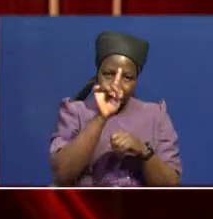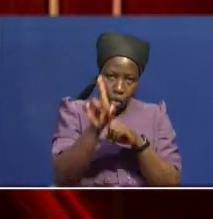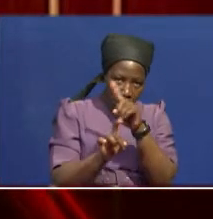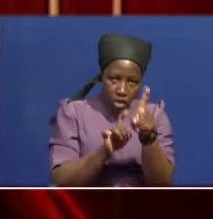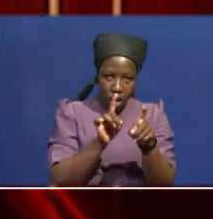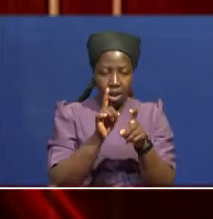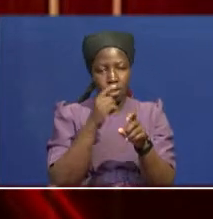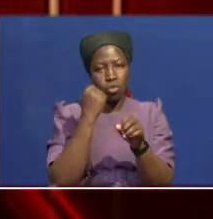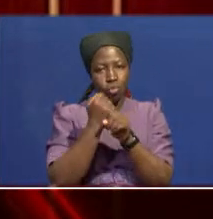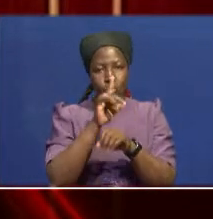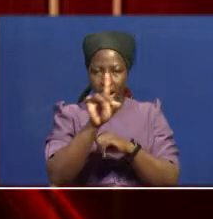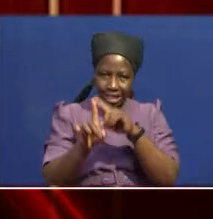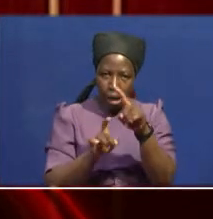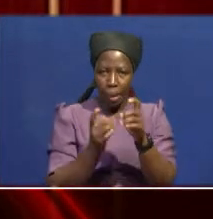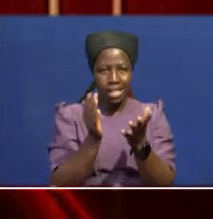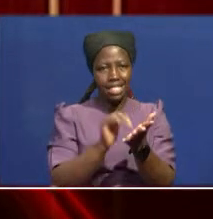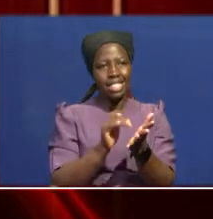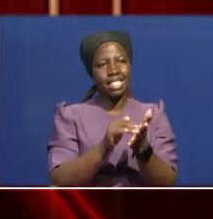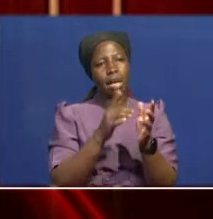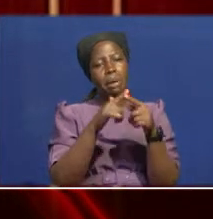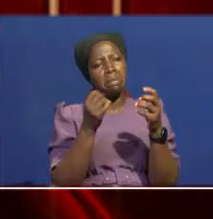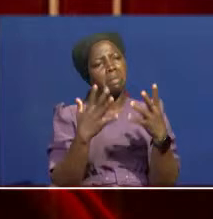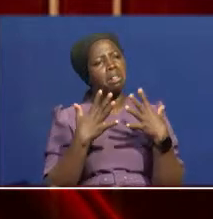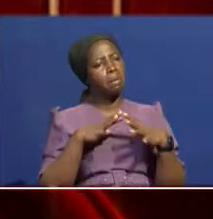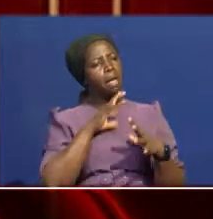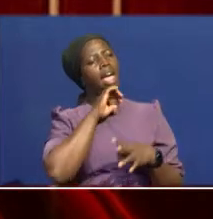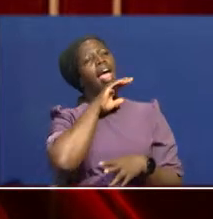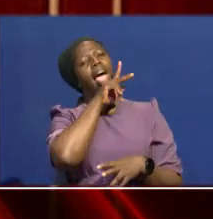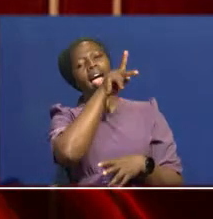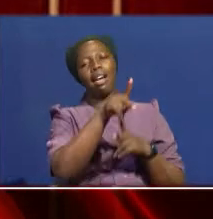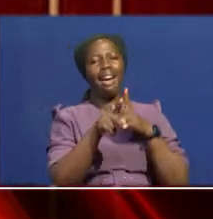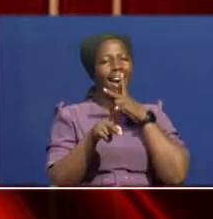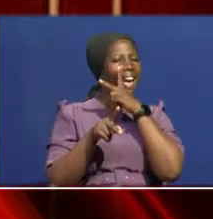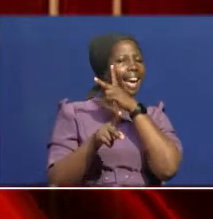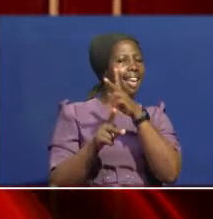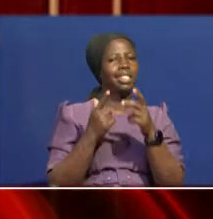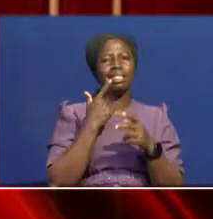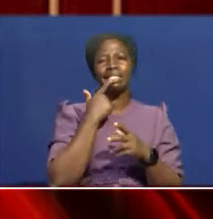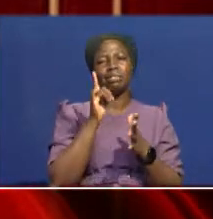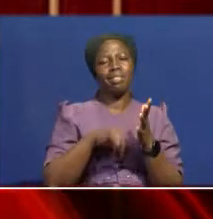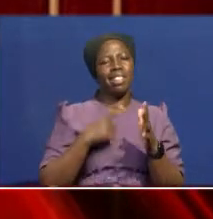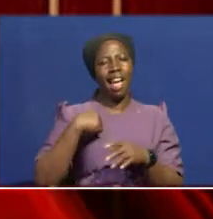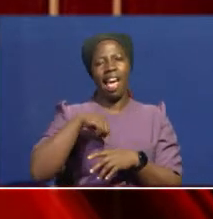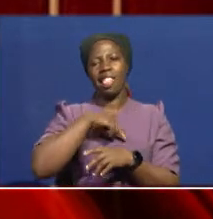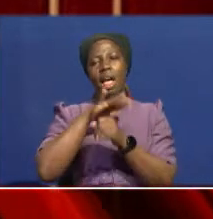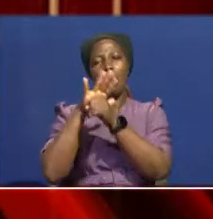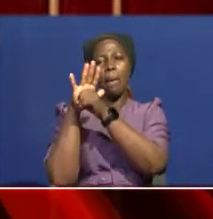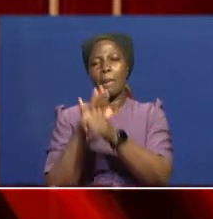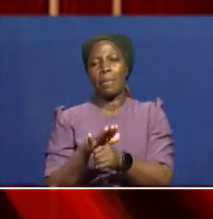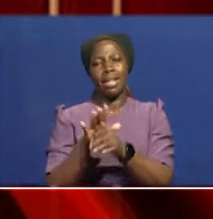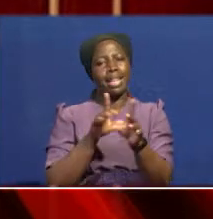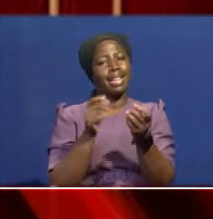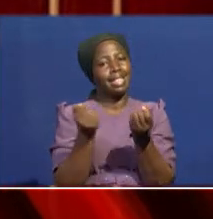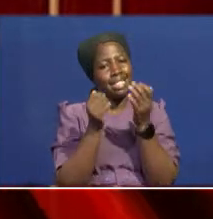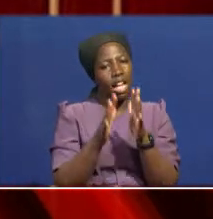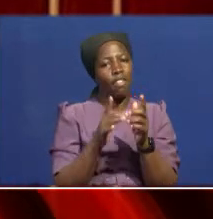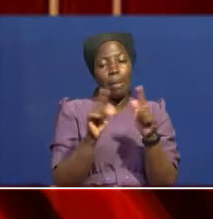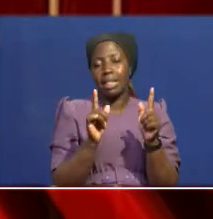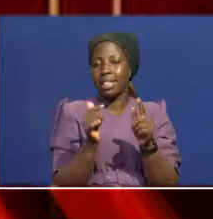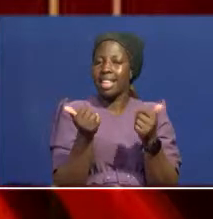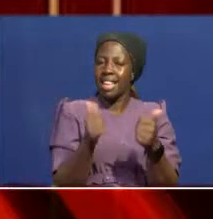retested, there was hue and cry. And many people say that we were oppressing drivers. But everybody goes through